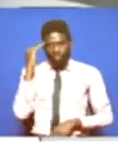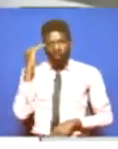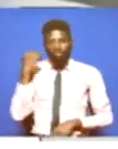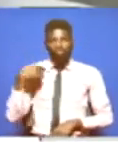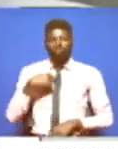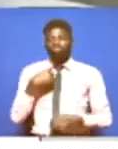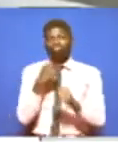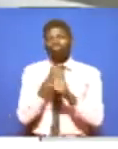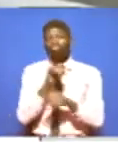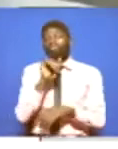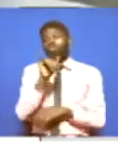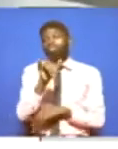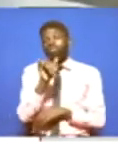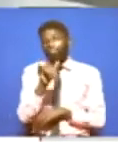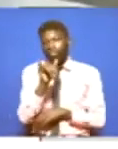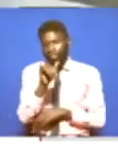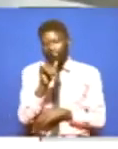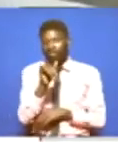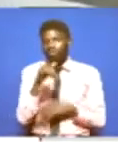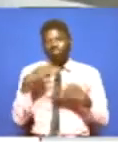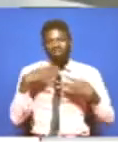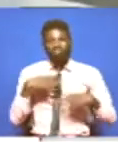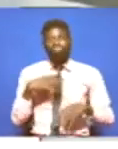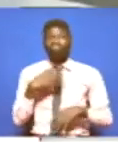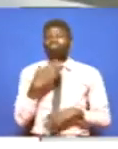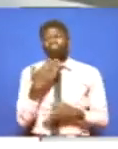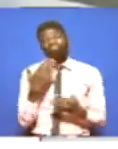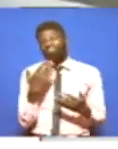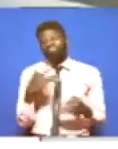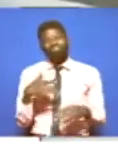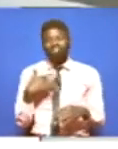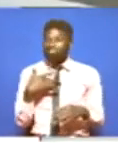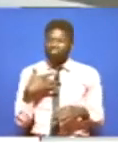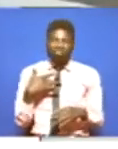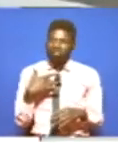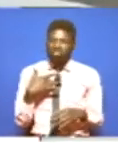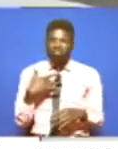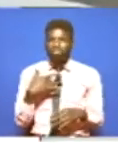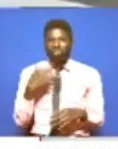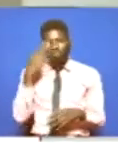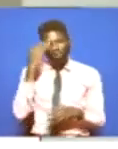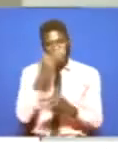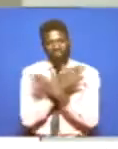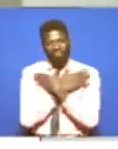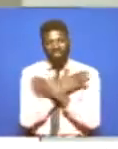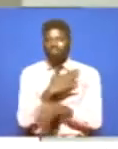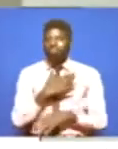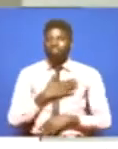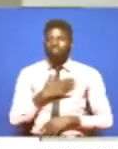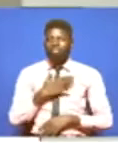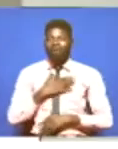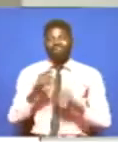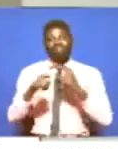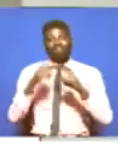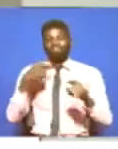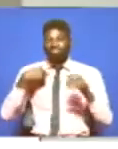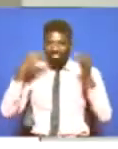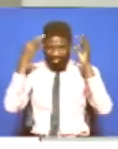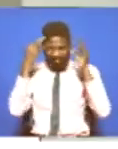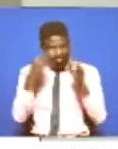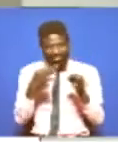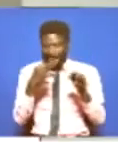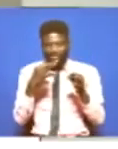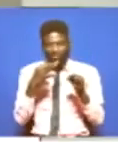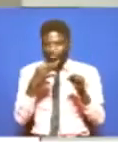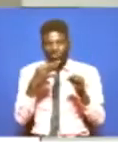because of a friend of mine that was assassinated, I choose not to do it. Of course, you were arrested after